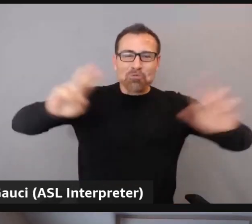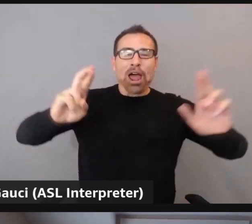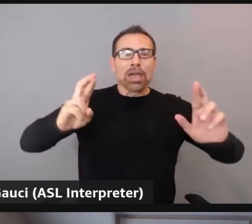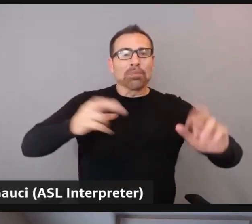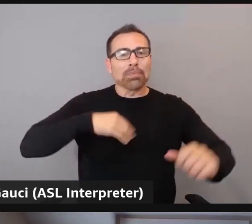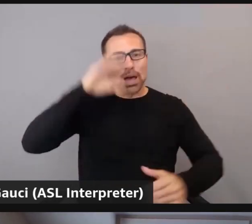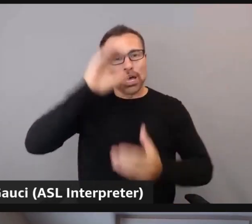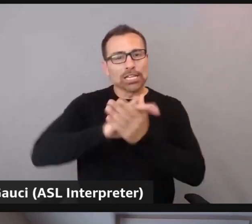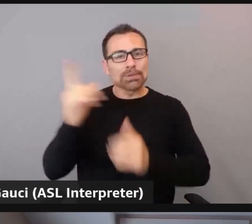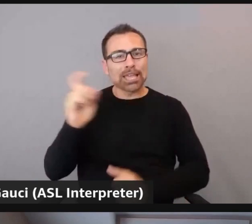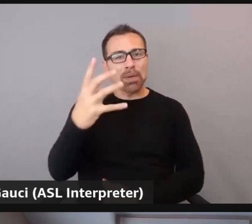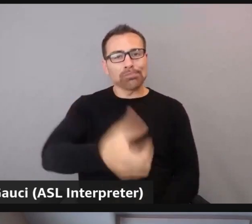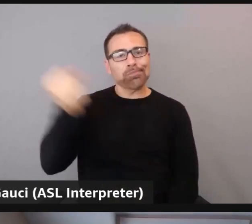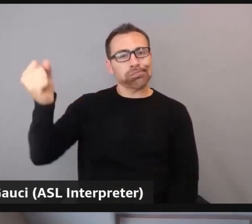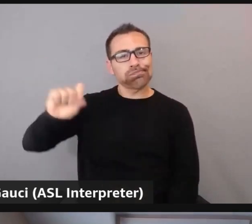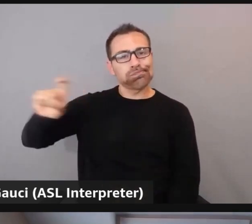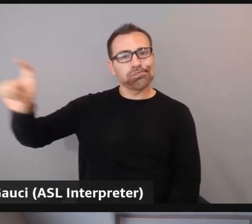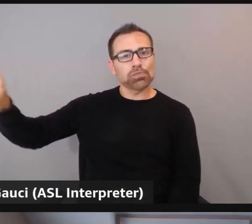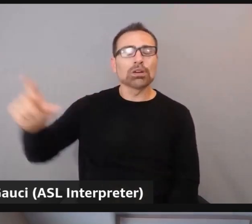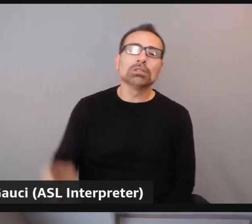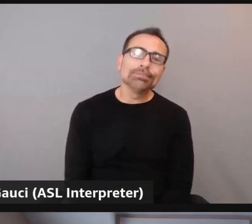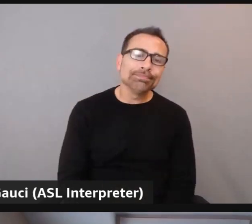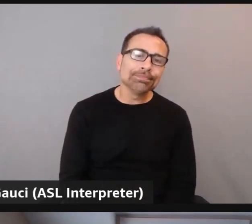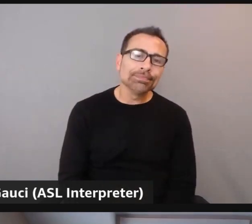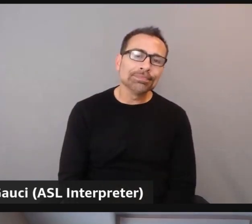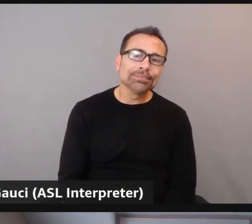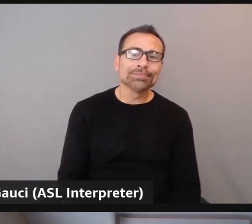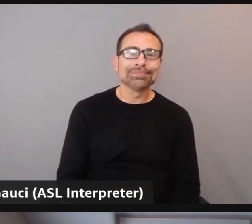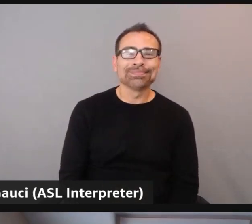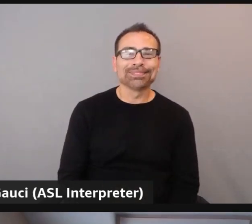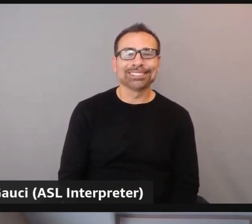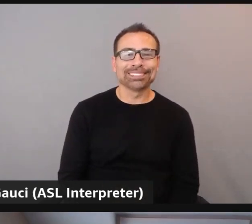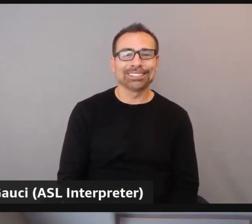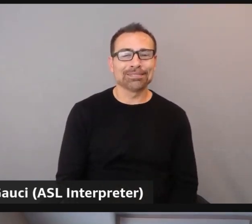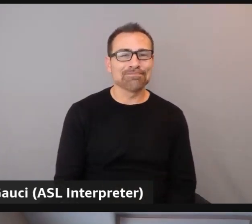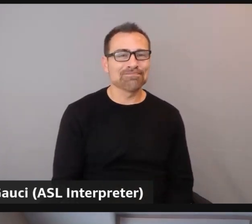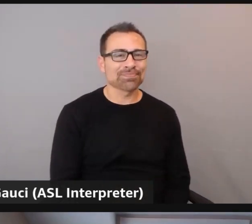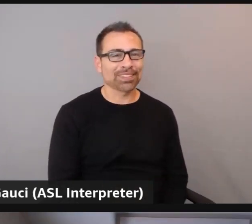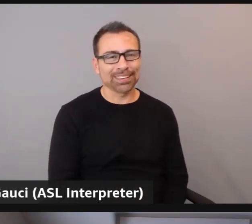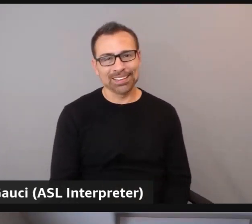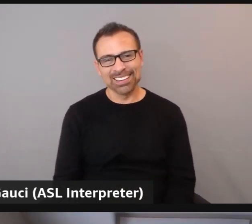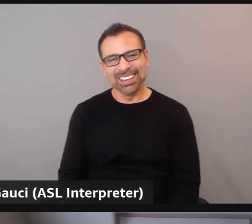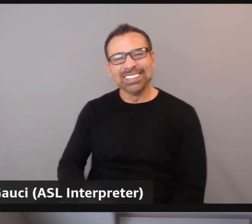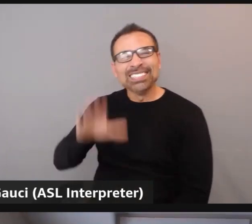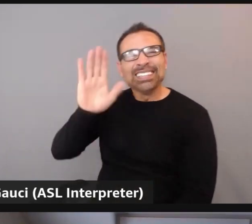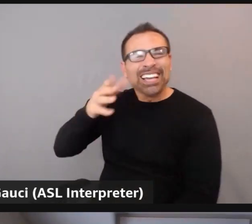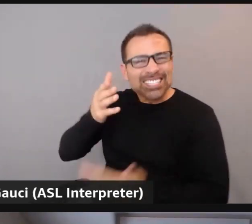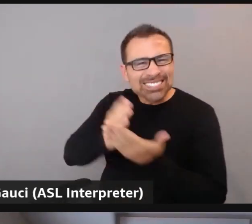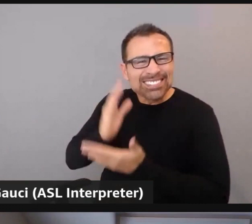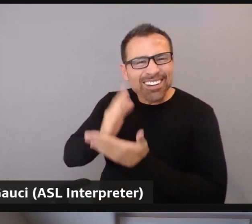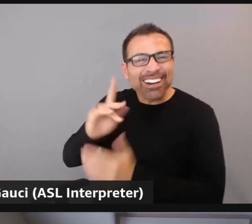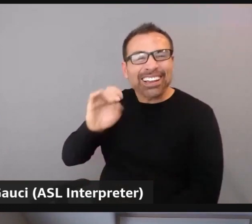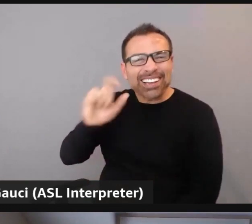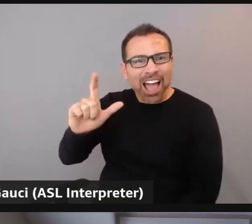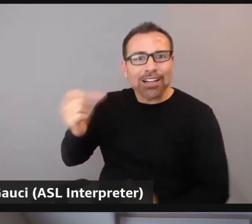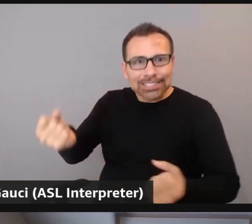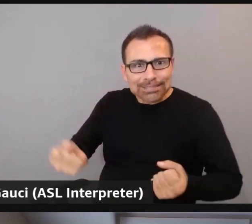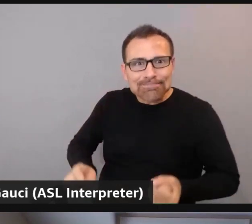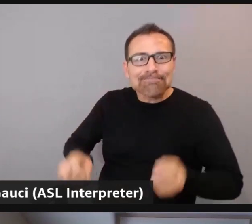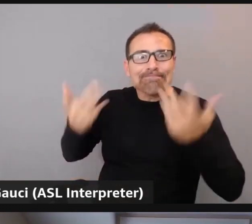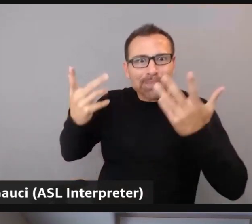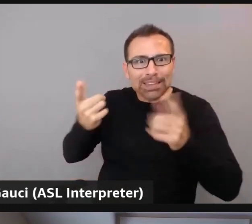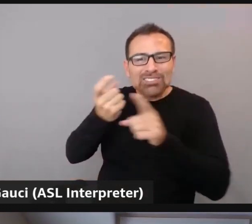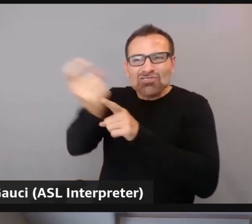away from me. That's fine. It's all right. Kyle has tons of them, Jessica. Right. And the problem is I know